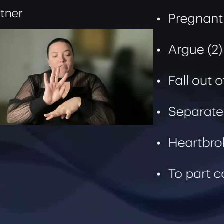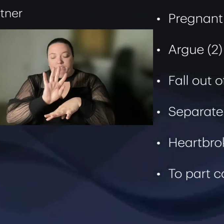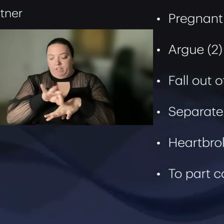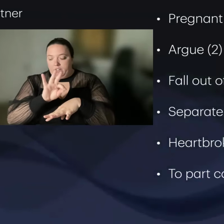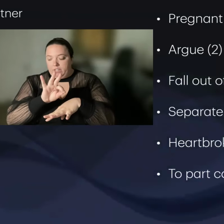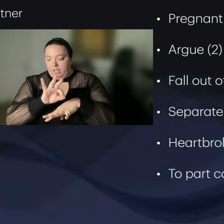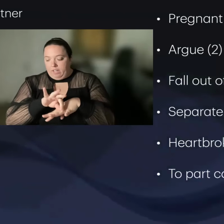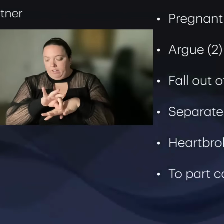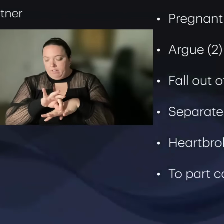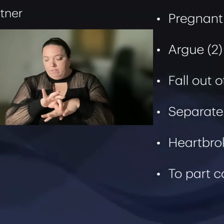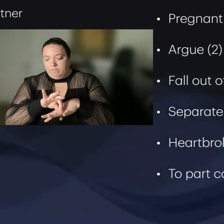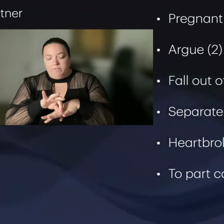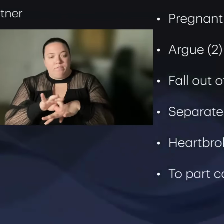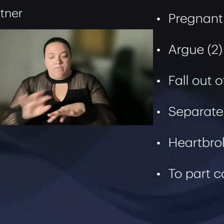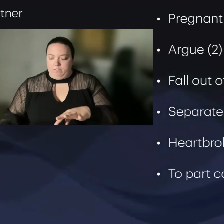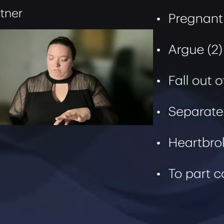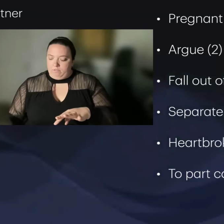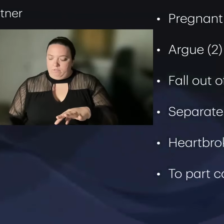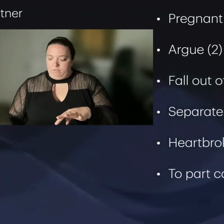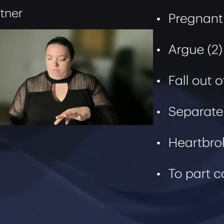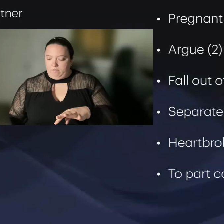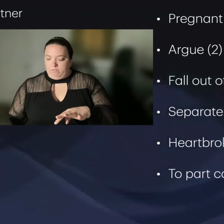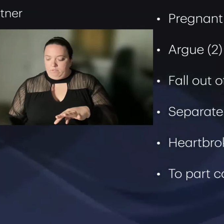have fiance,